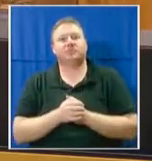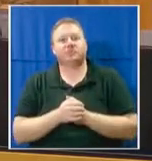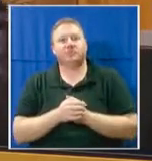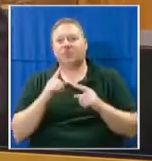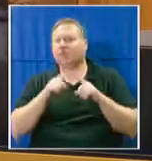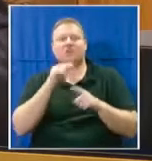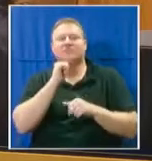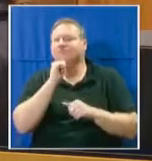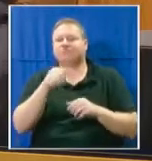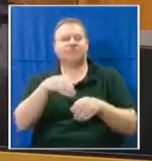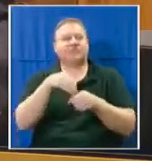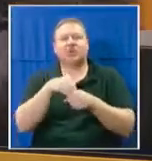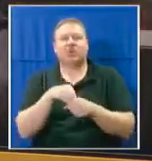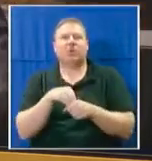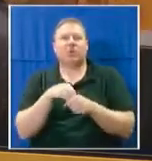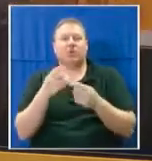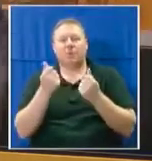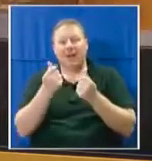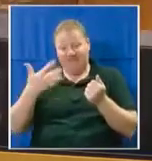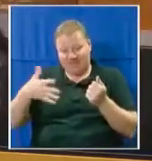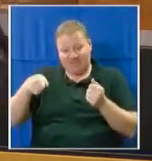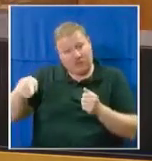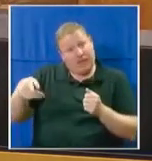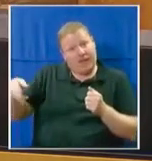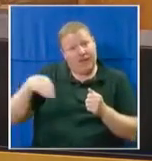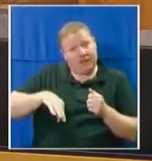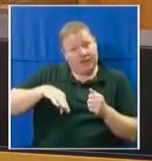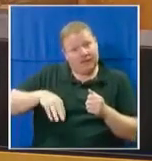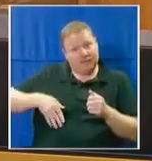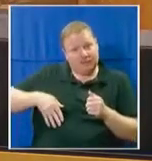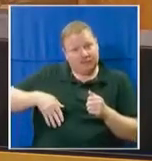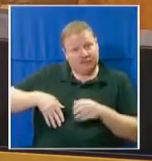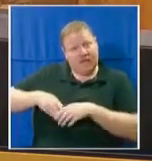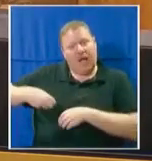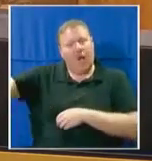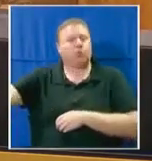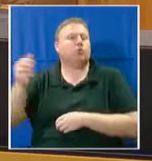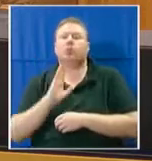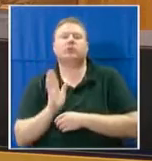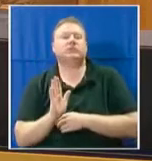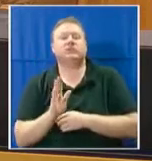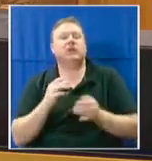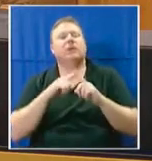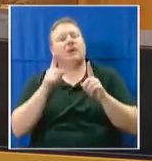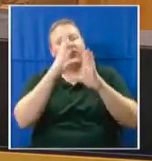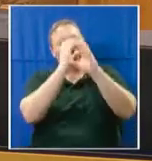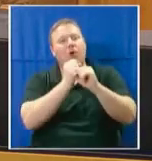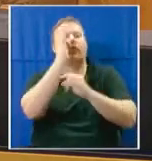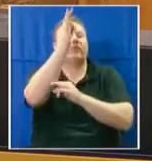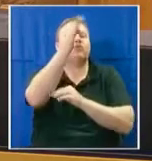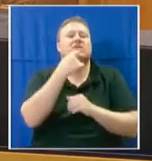include taking money that is already there in the pocket of civil servants, but it rather is focusing on the future to